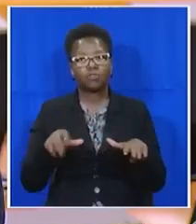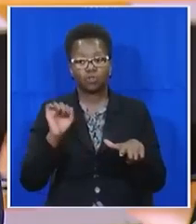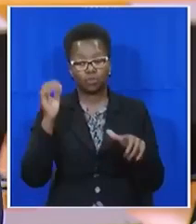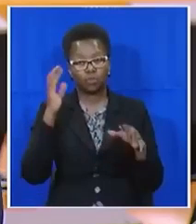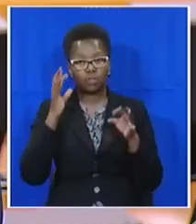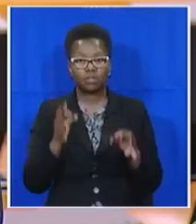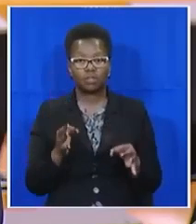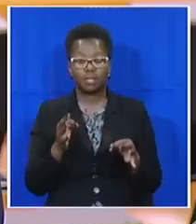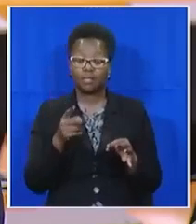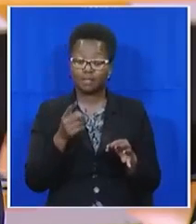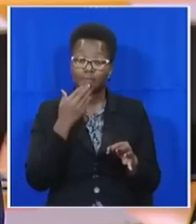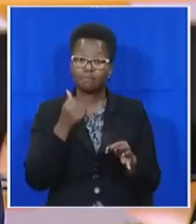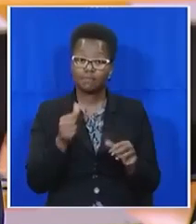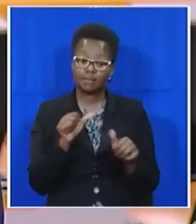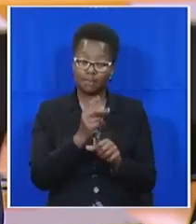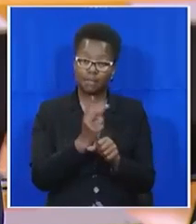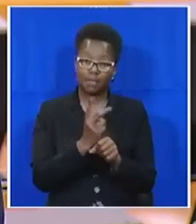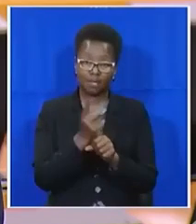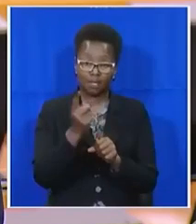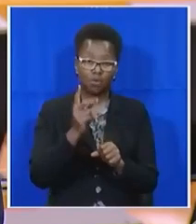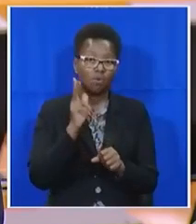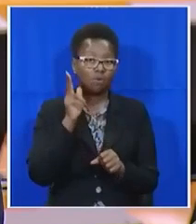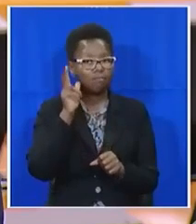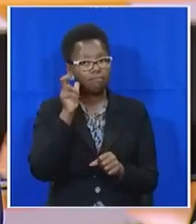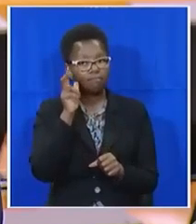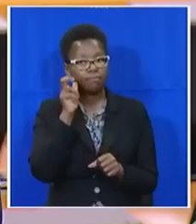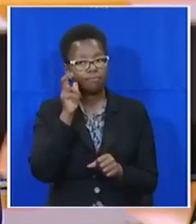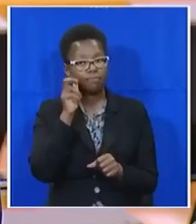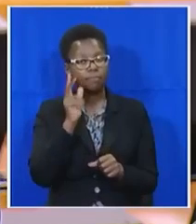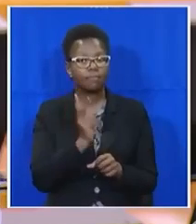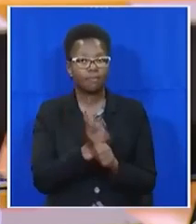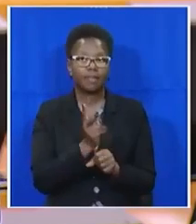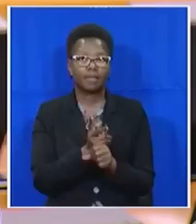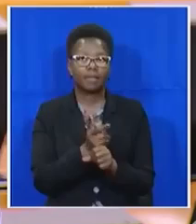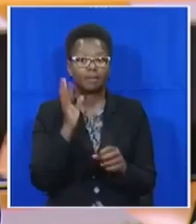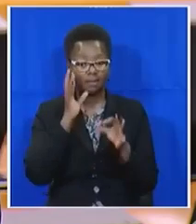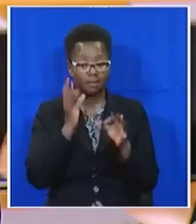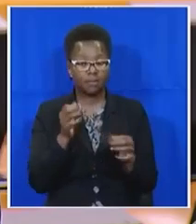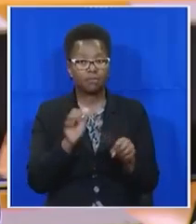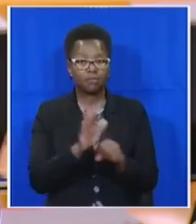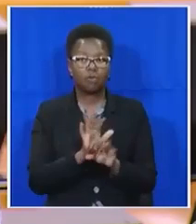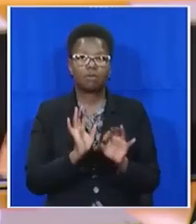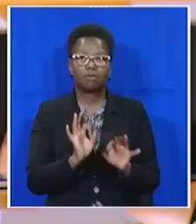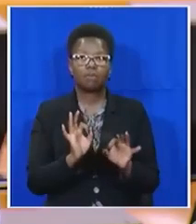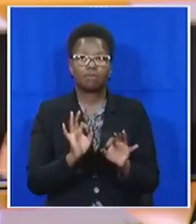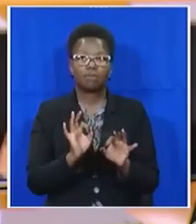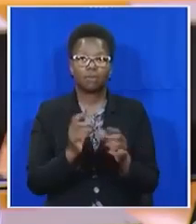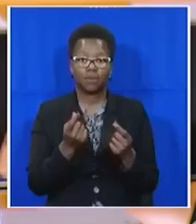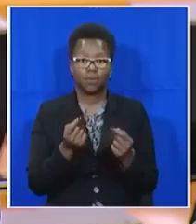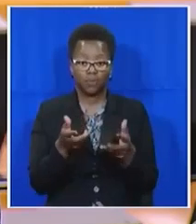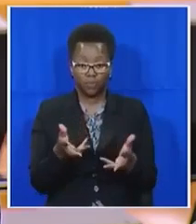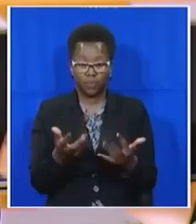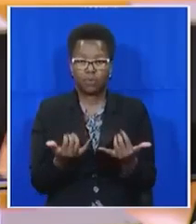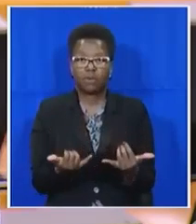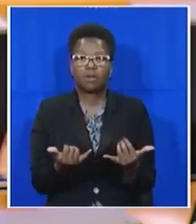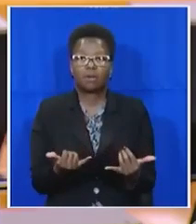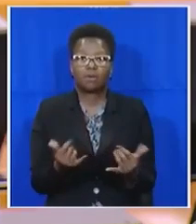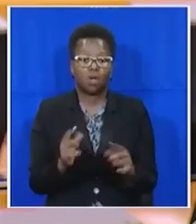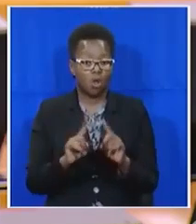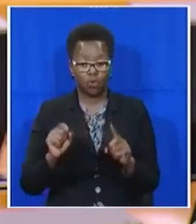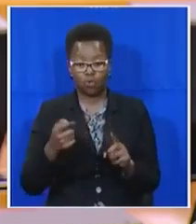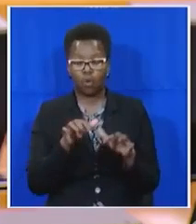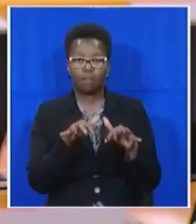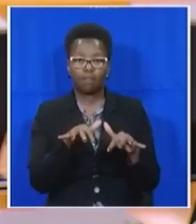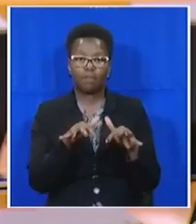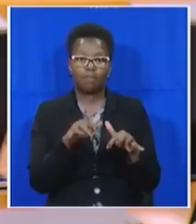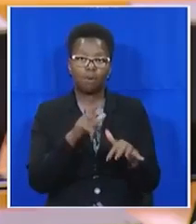I would request that you go back to Hansard and apply that ruling to the persons which it is attributed to, not to all of us,